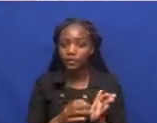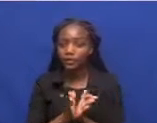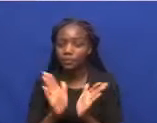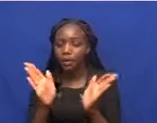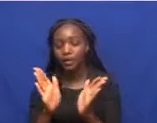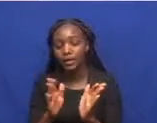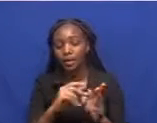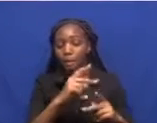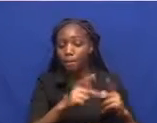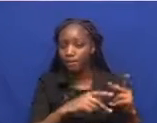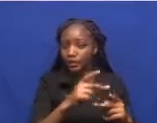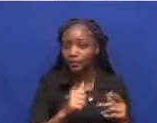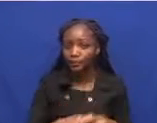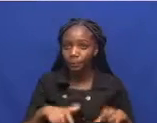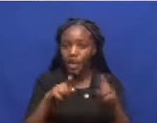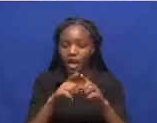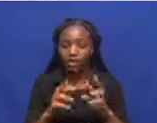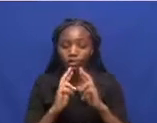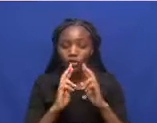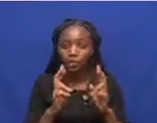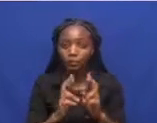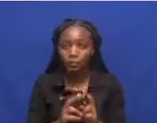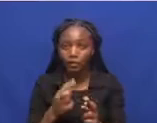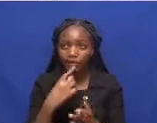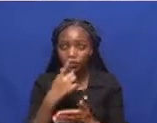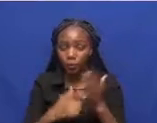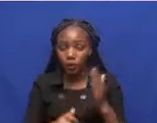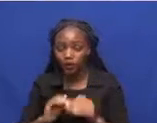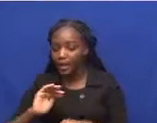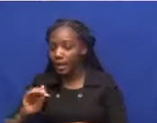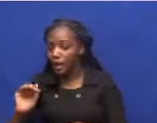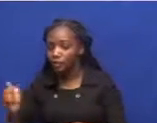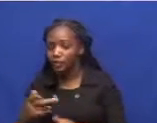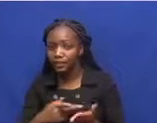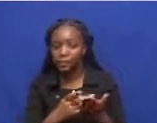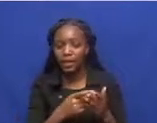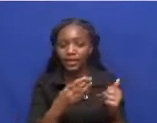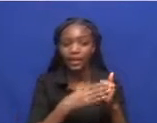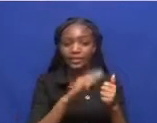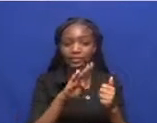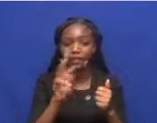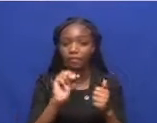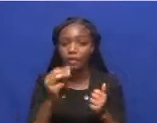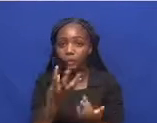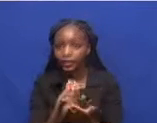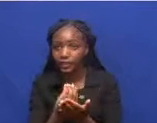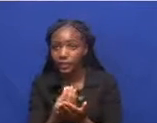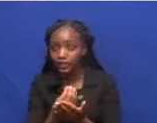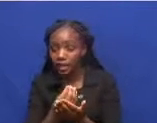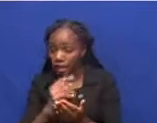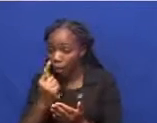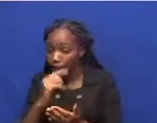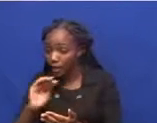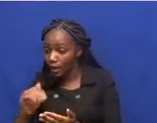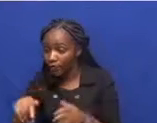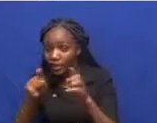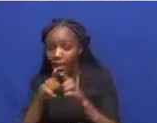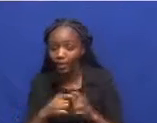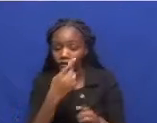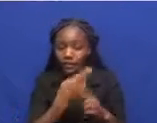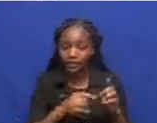process. The report states that counties have been paying 95 million shillings per county annually in financial